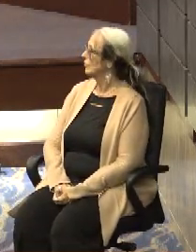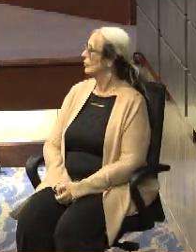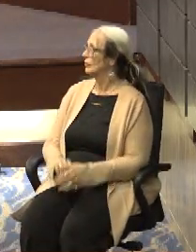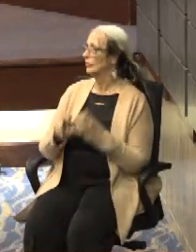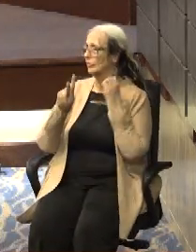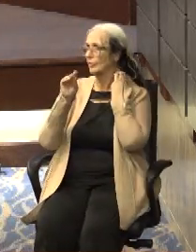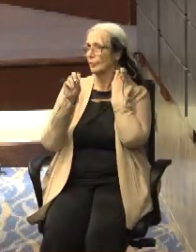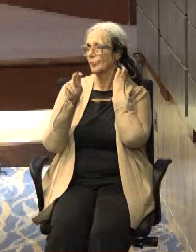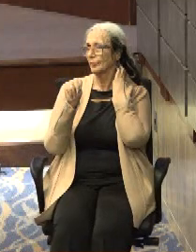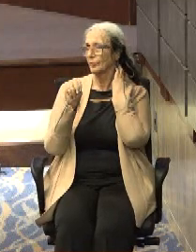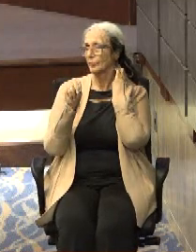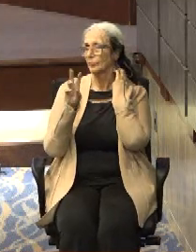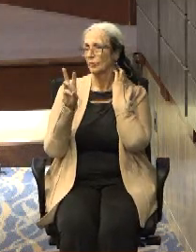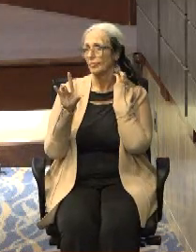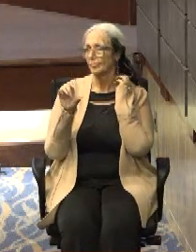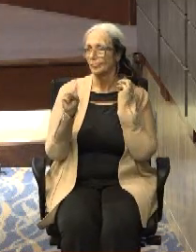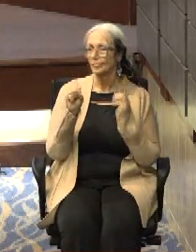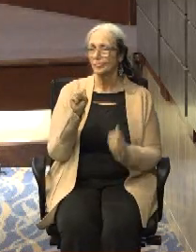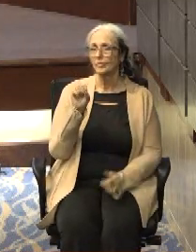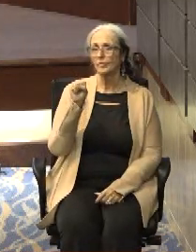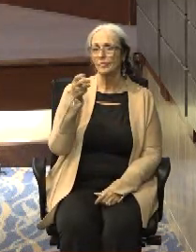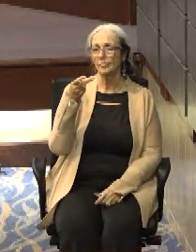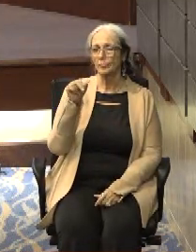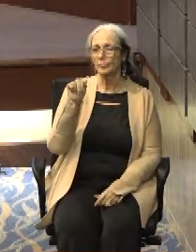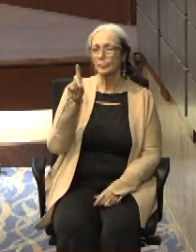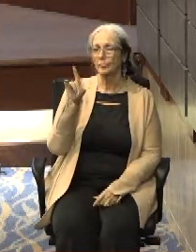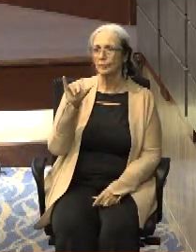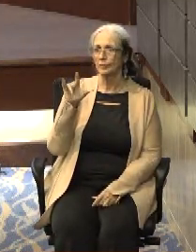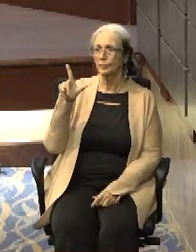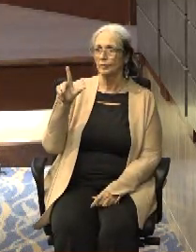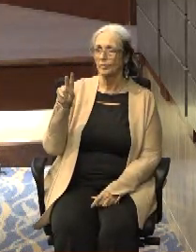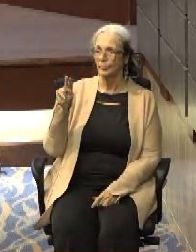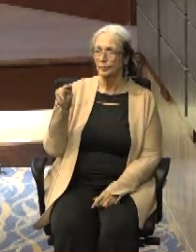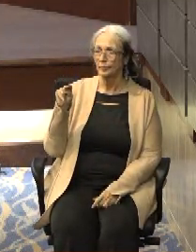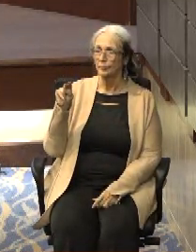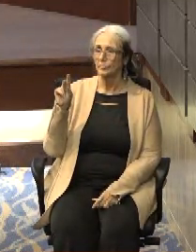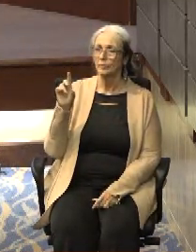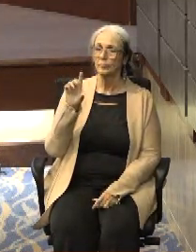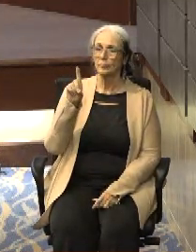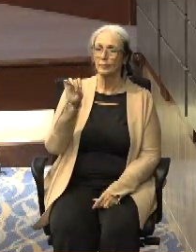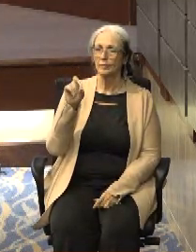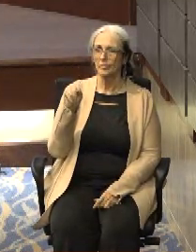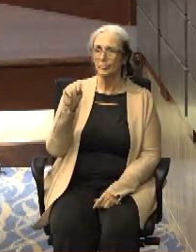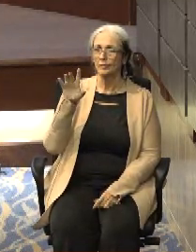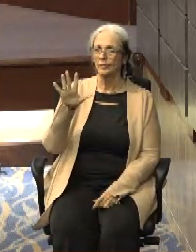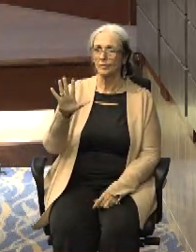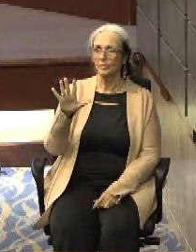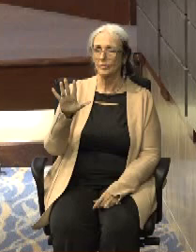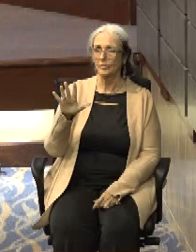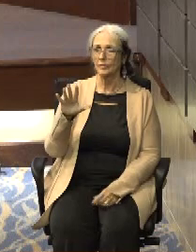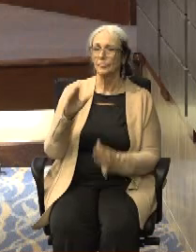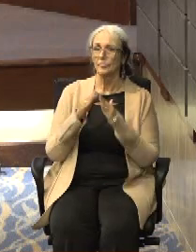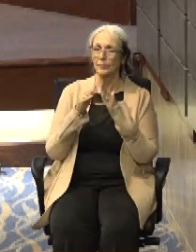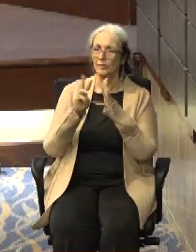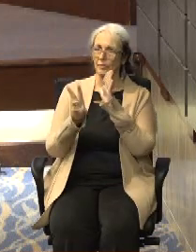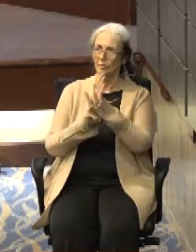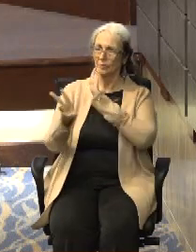Ken Willits, 4324 Shady Glen Drive, in the best District 5 in the city of Waco.